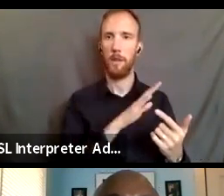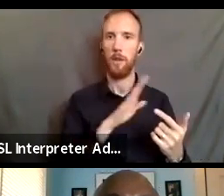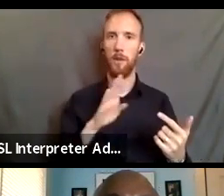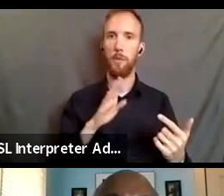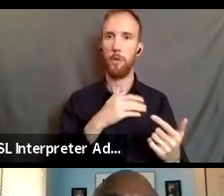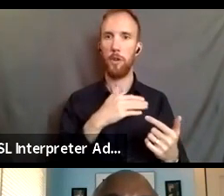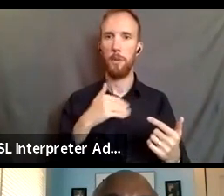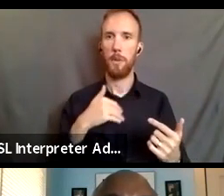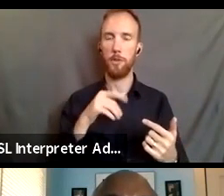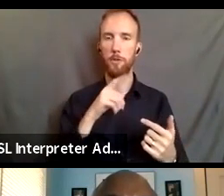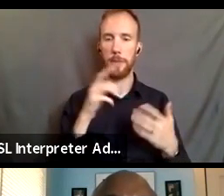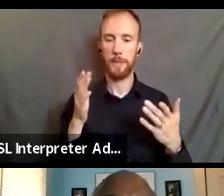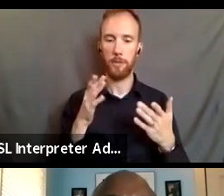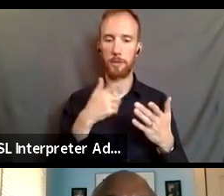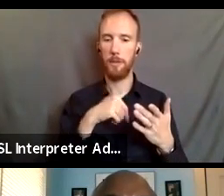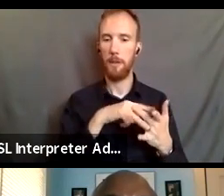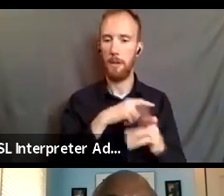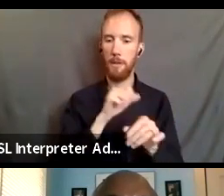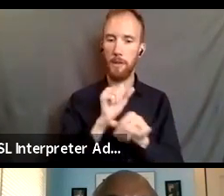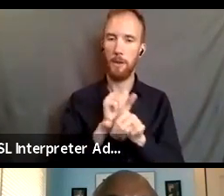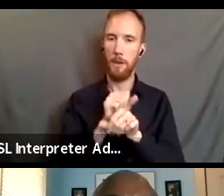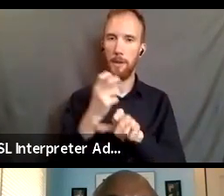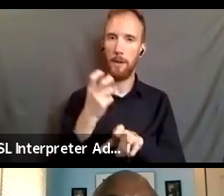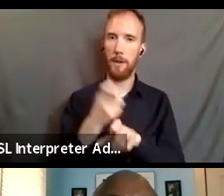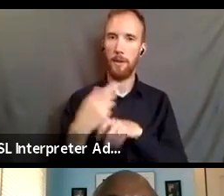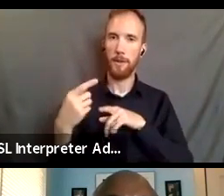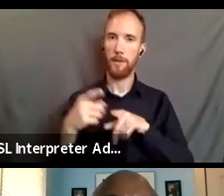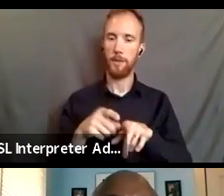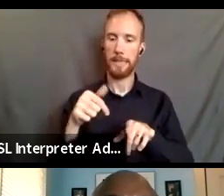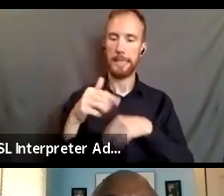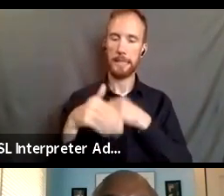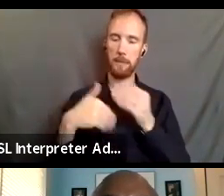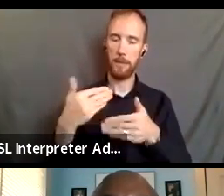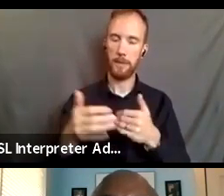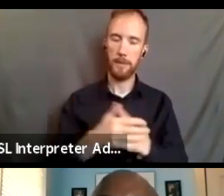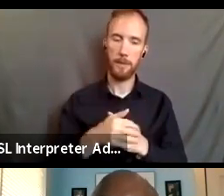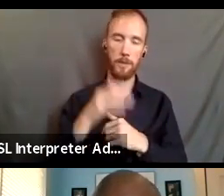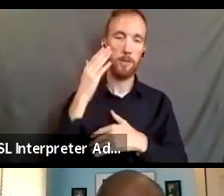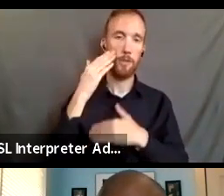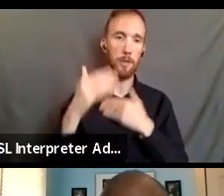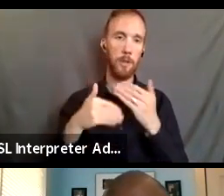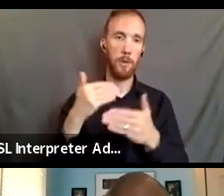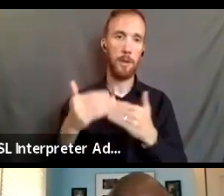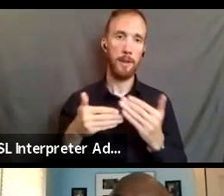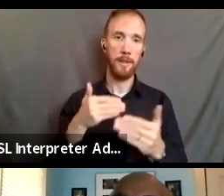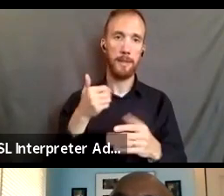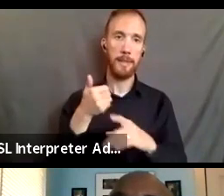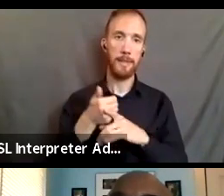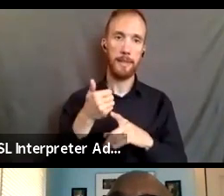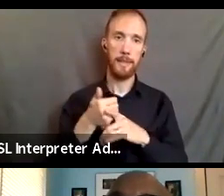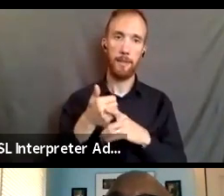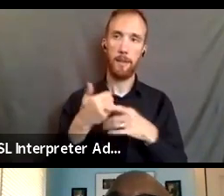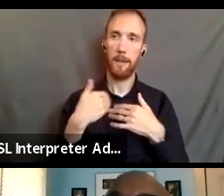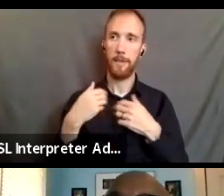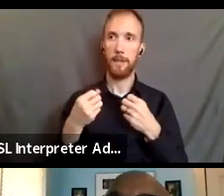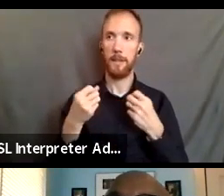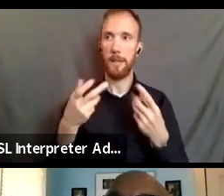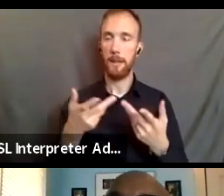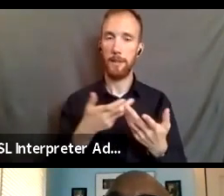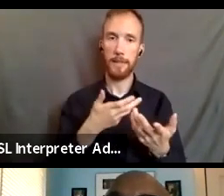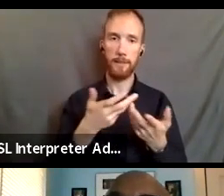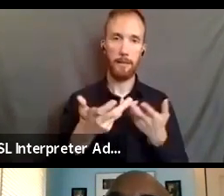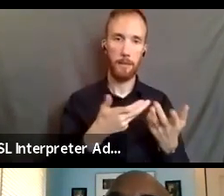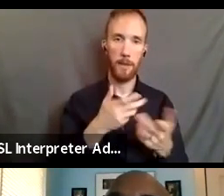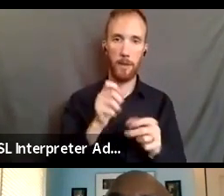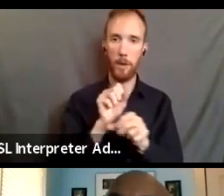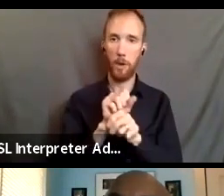think you know from the get-go um the process uh you know certainly prioritizing engagement working really closely with dr swinney and